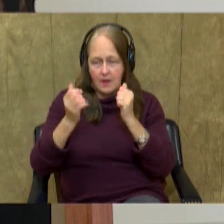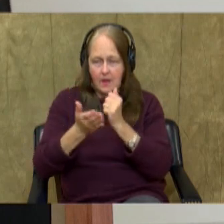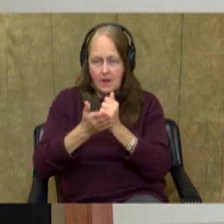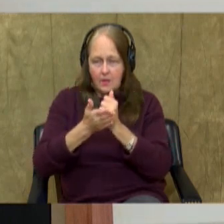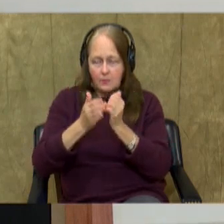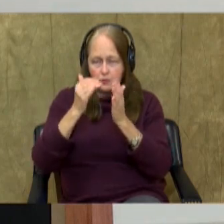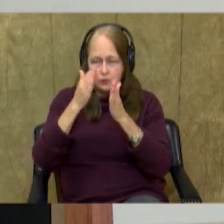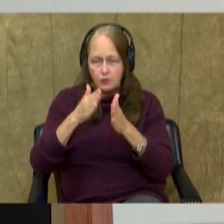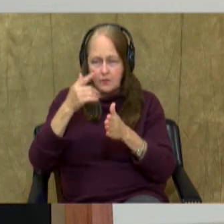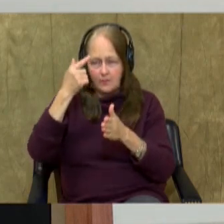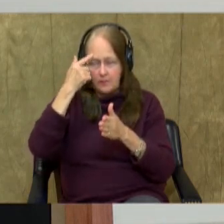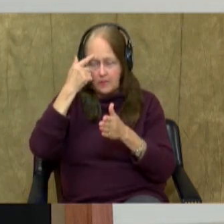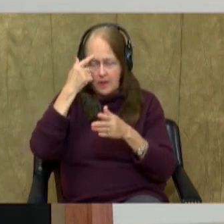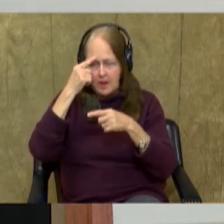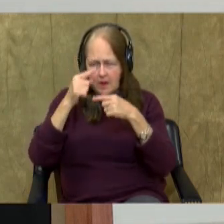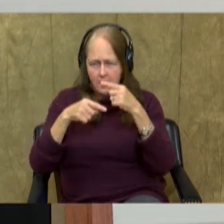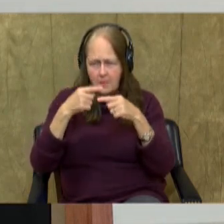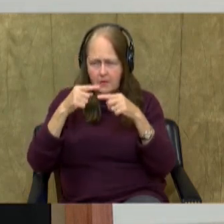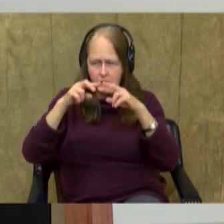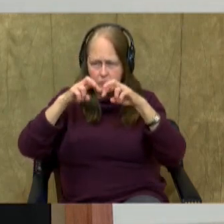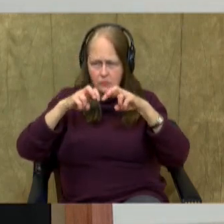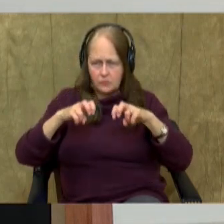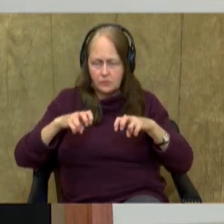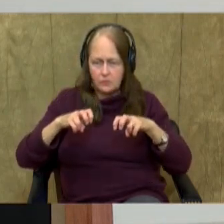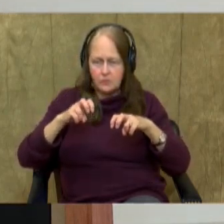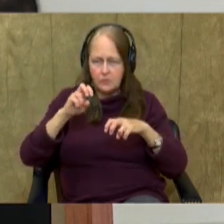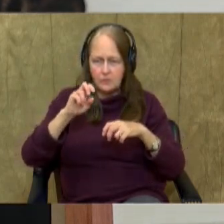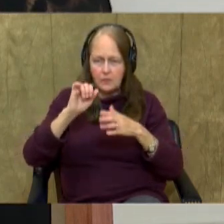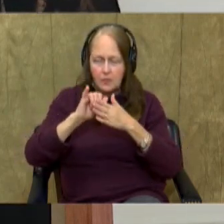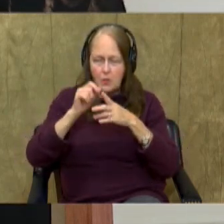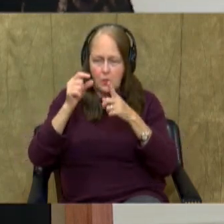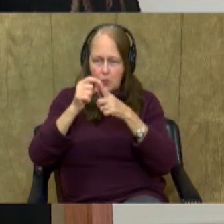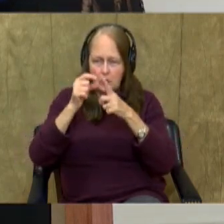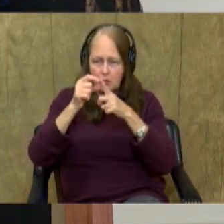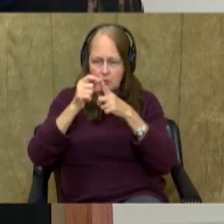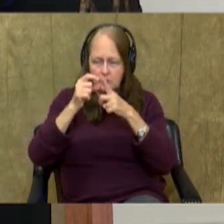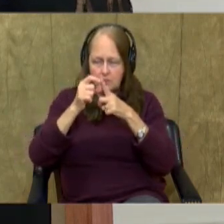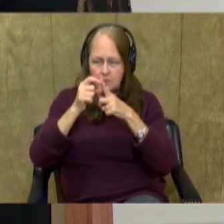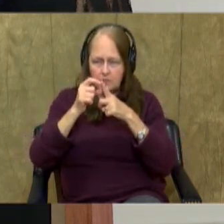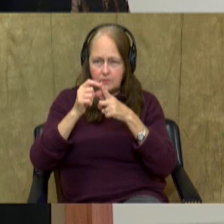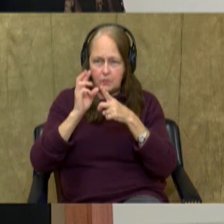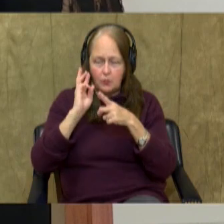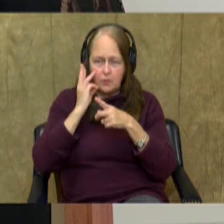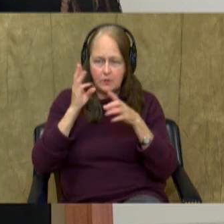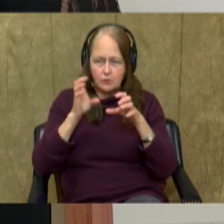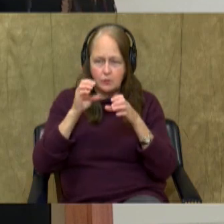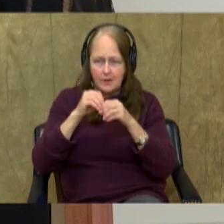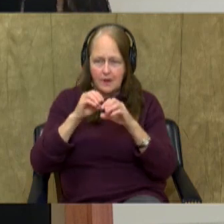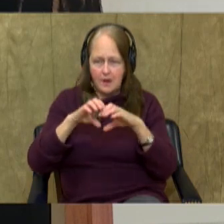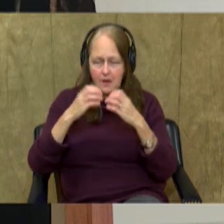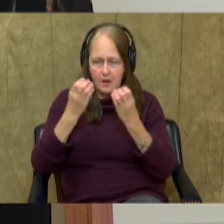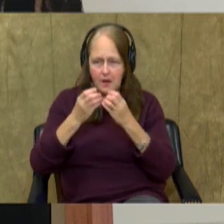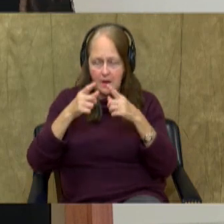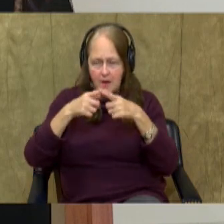students think critically about those lyrics. In other words, everything that we do in class, in our language arts and reading